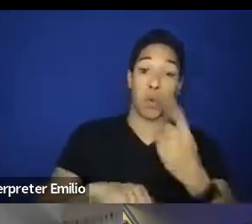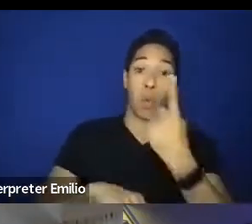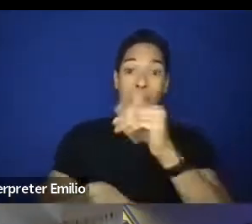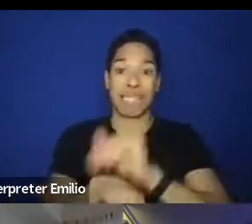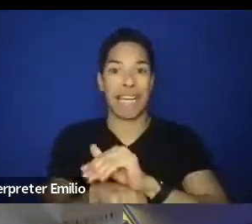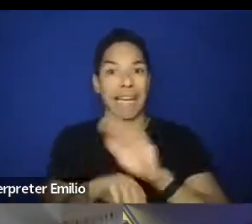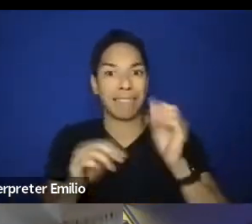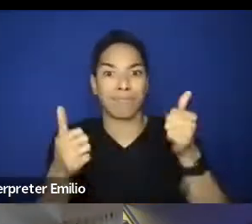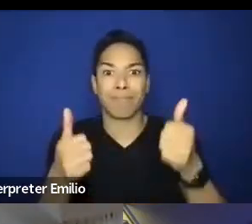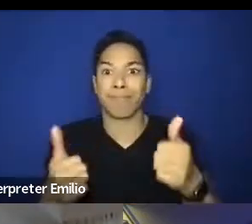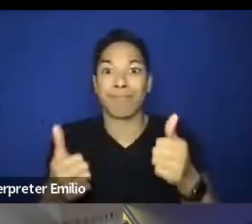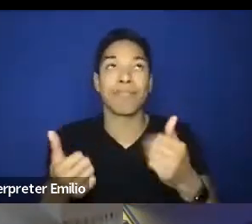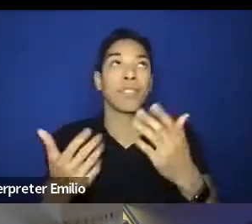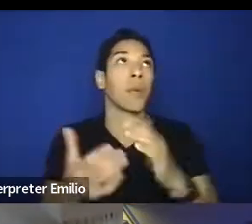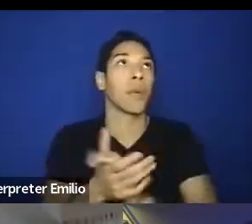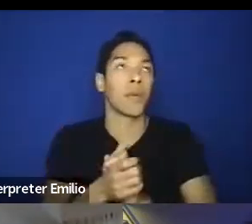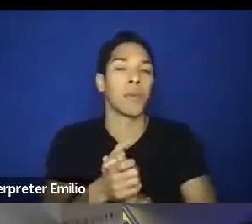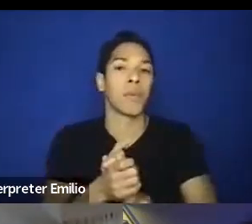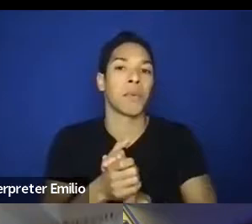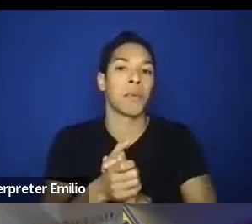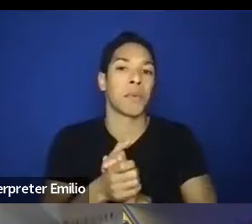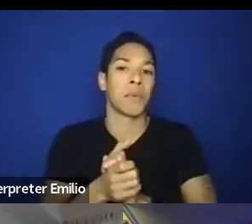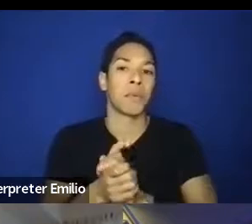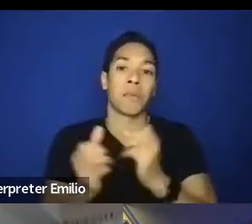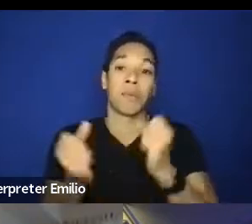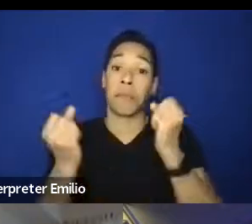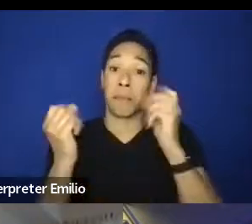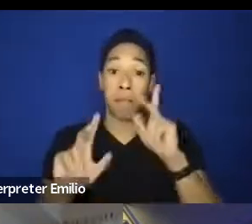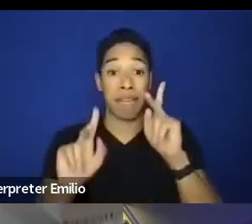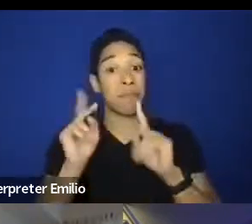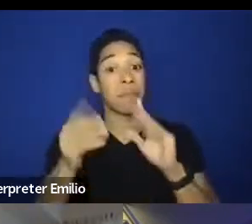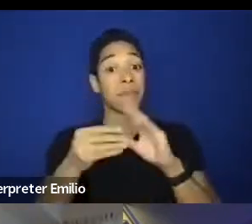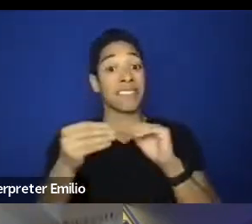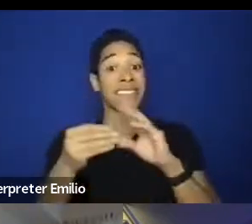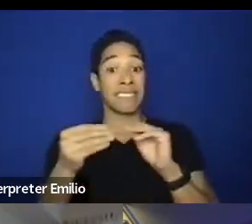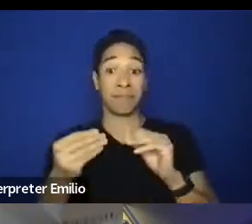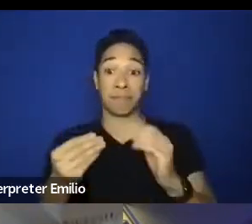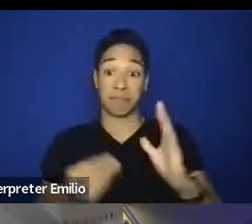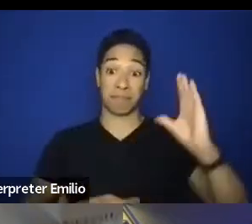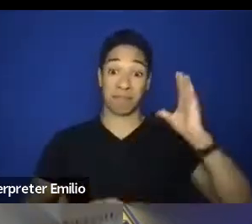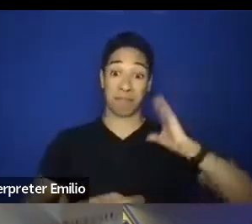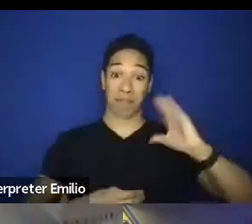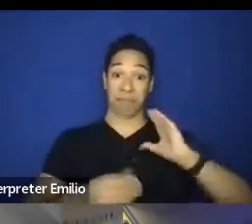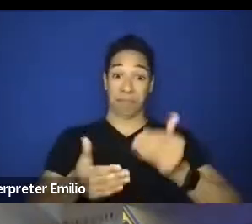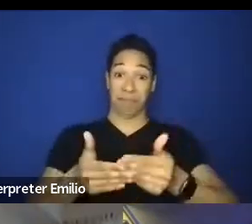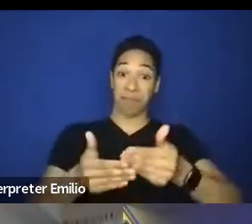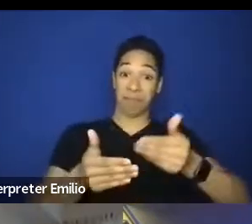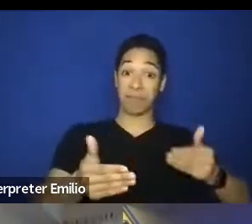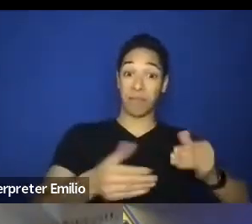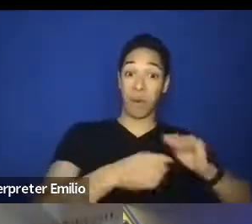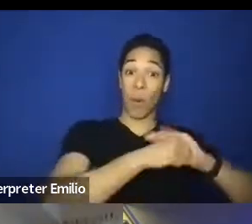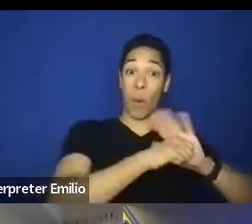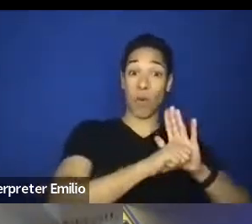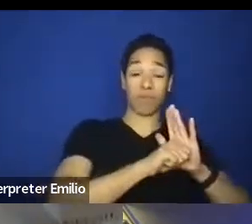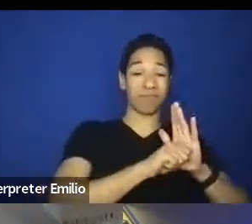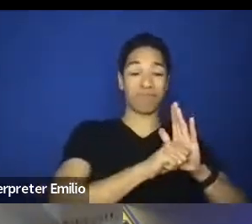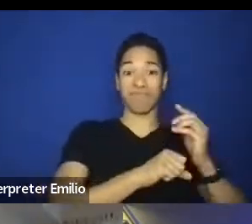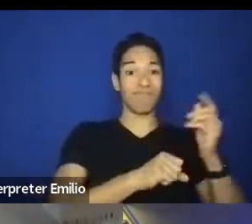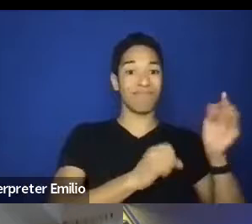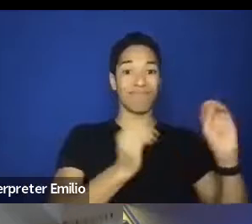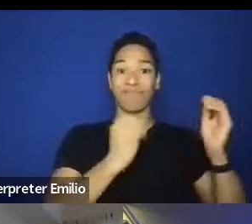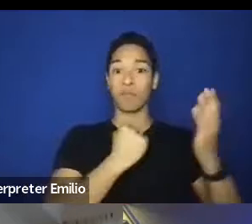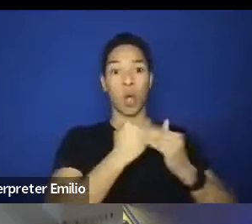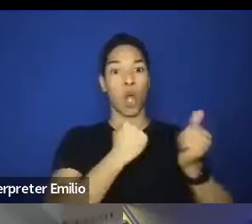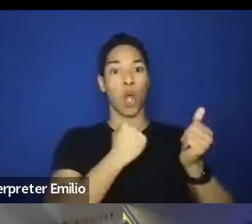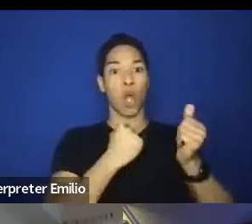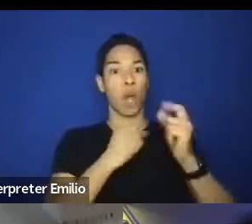auditions to things that I didn't get auditions for before the pandemic, and everyone realized, actually, we can do this through